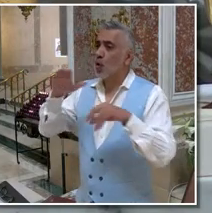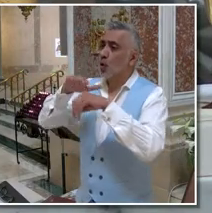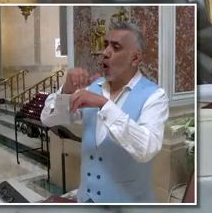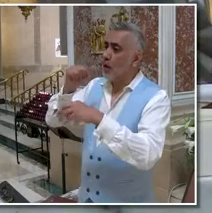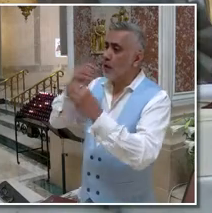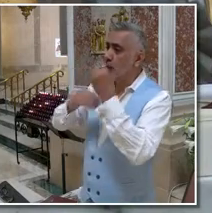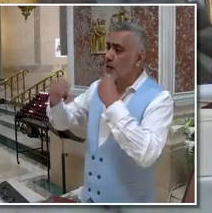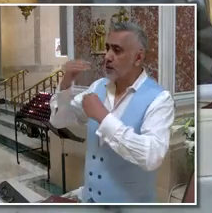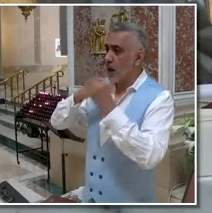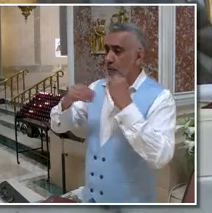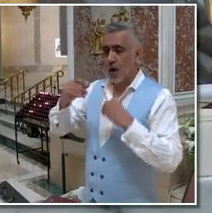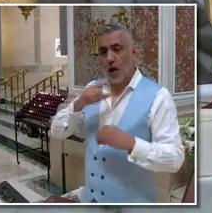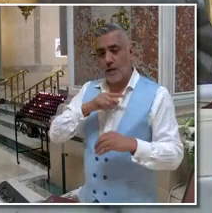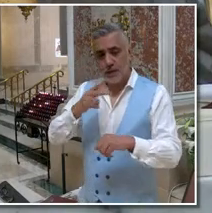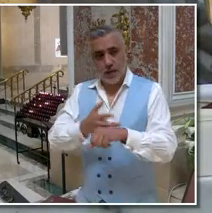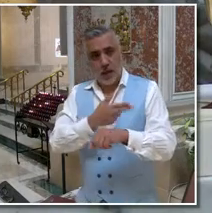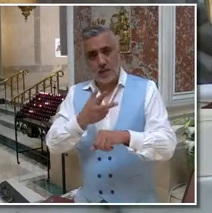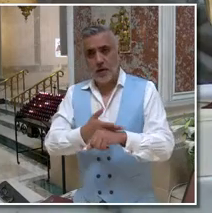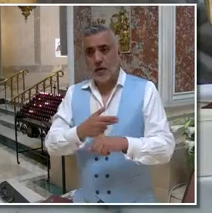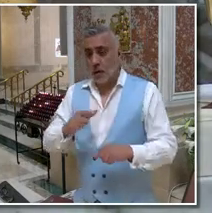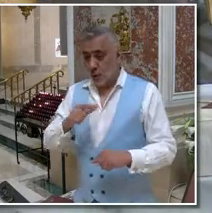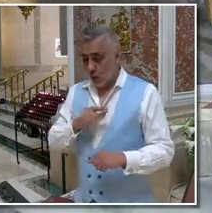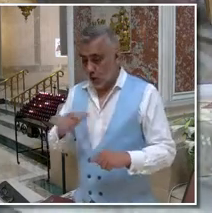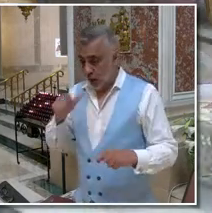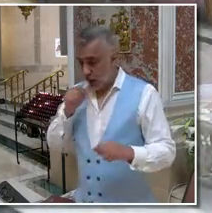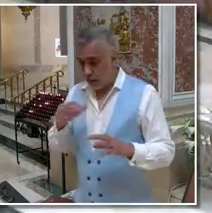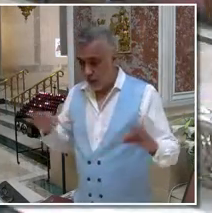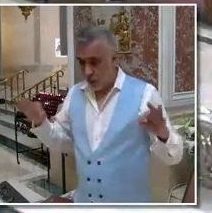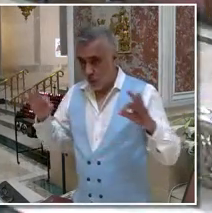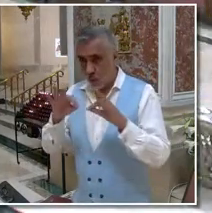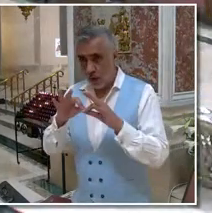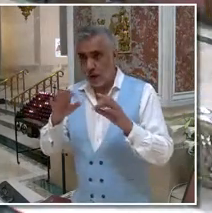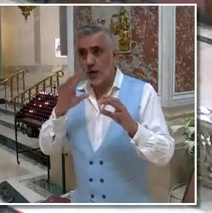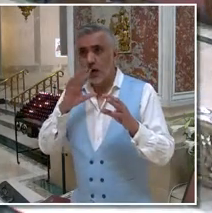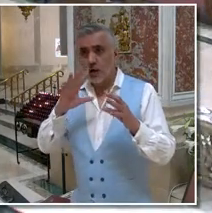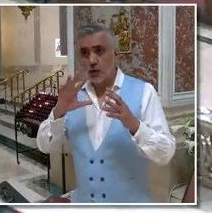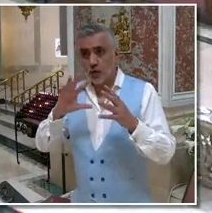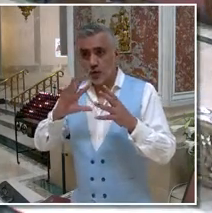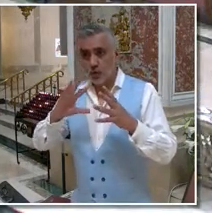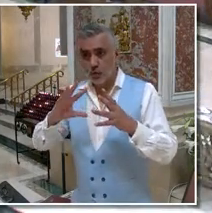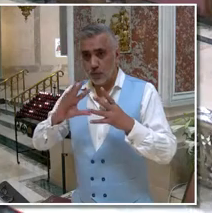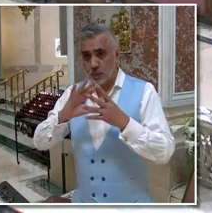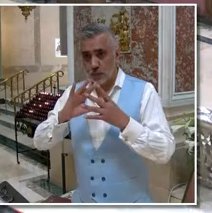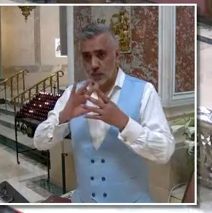to the supper of the Lamb. Lord.